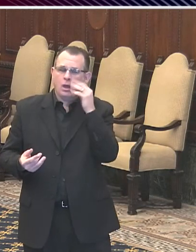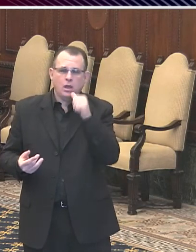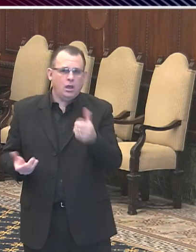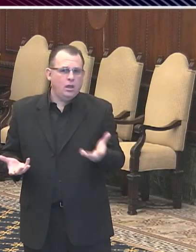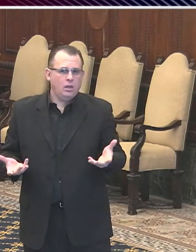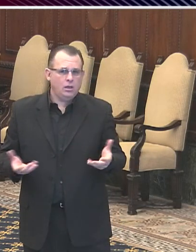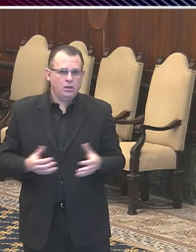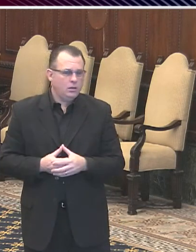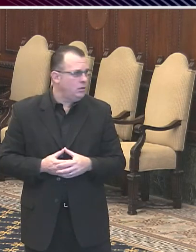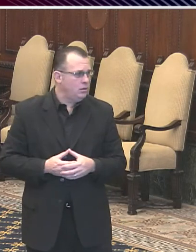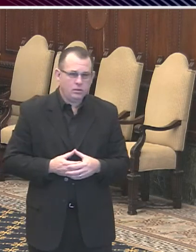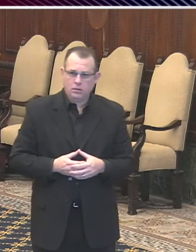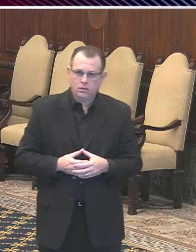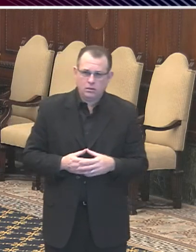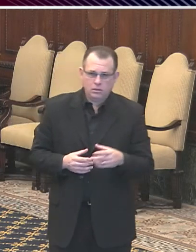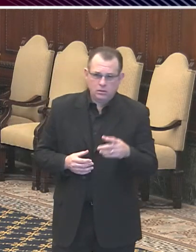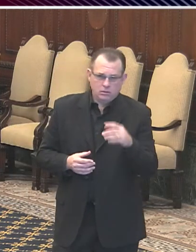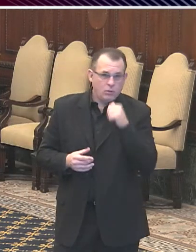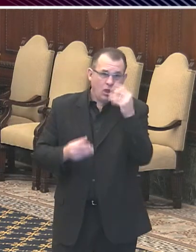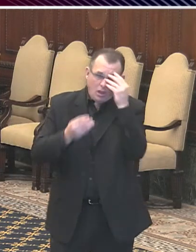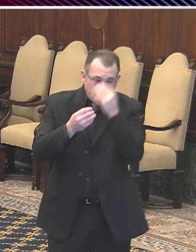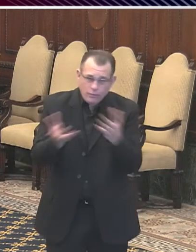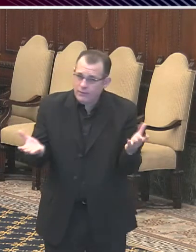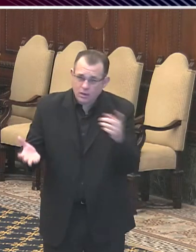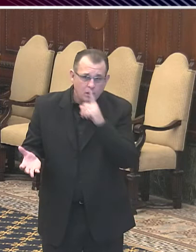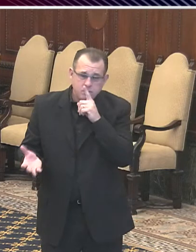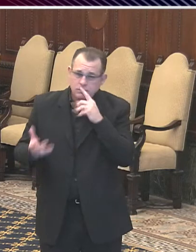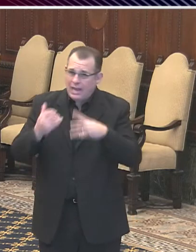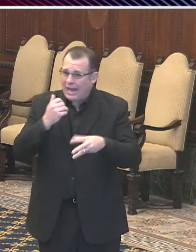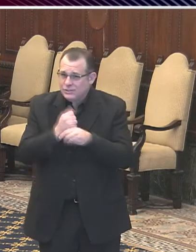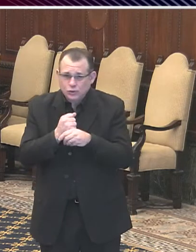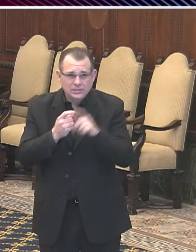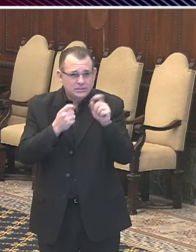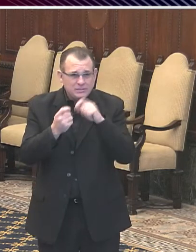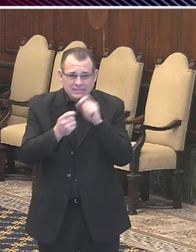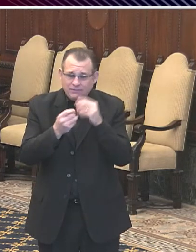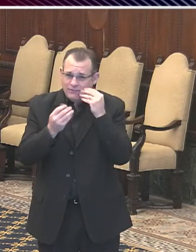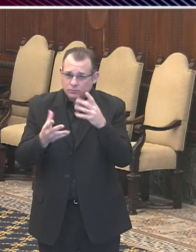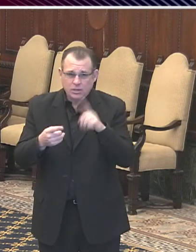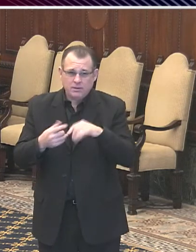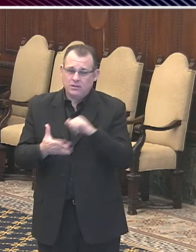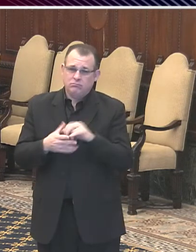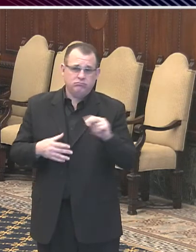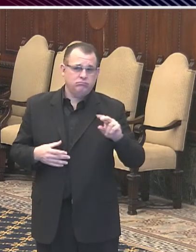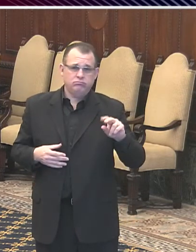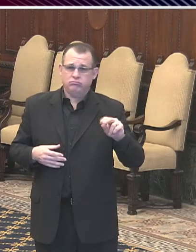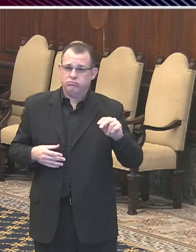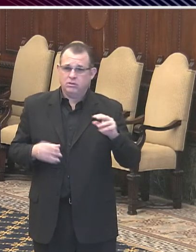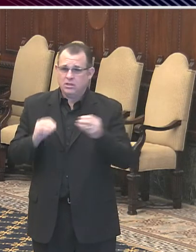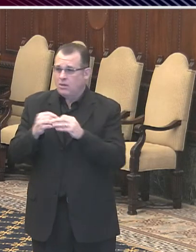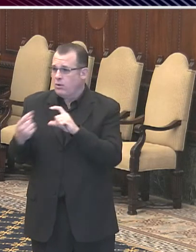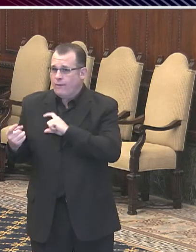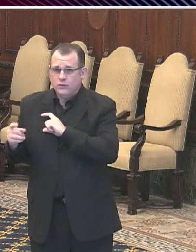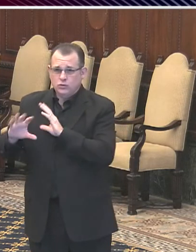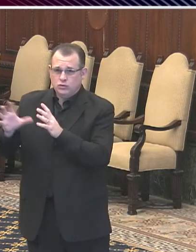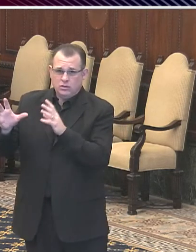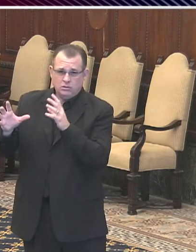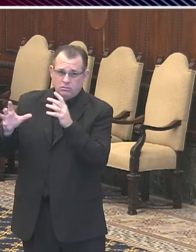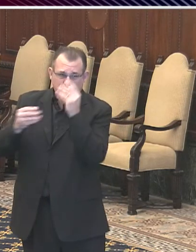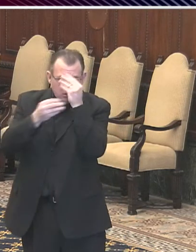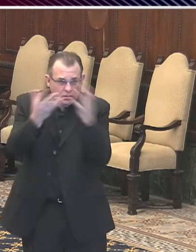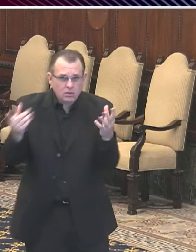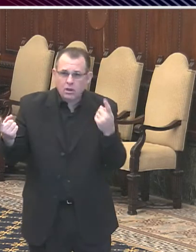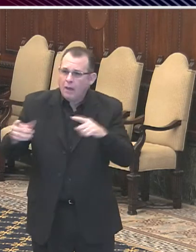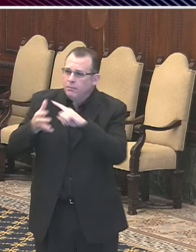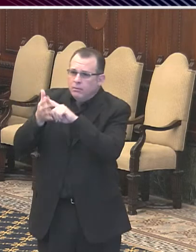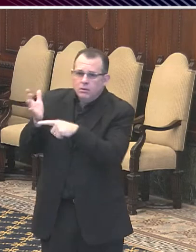We're not going to provide additional specific information on the number of officers that have tested positive.